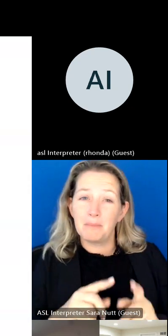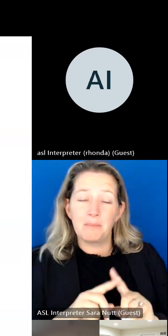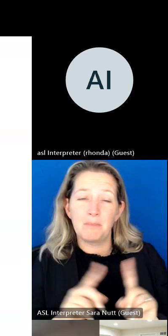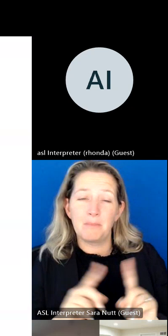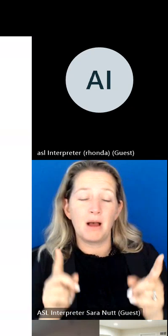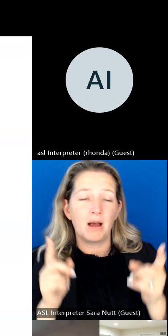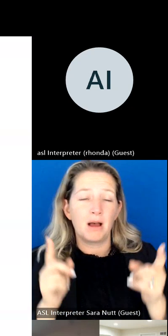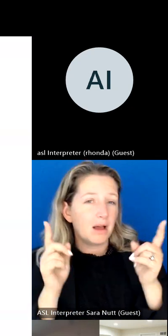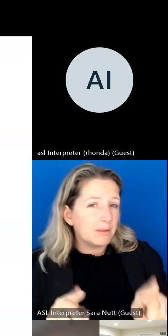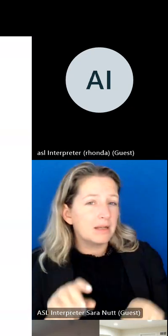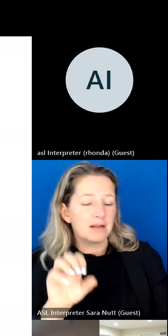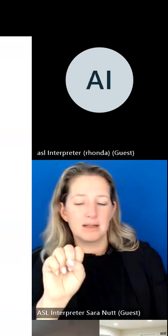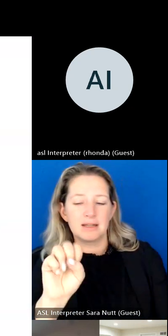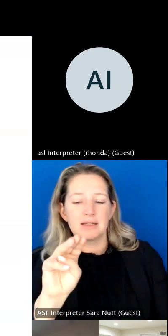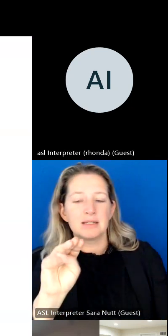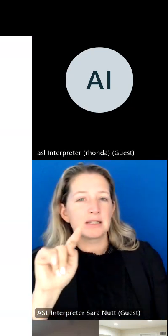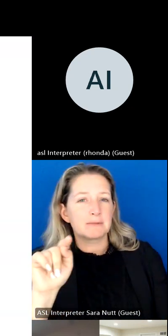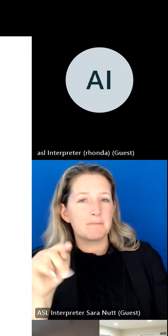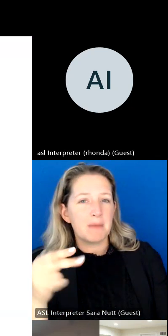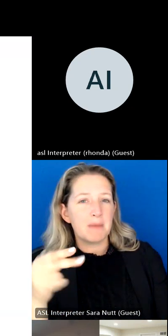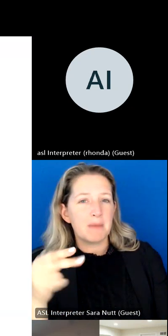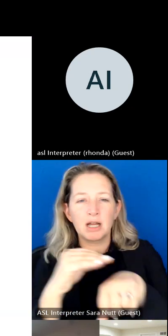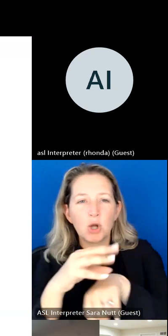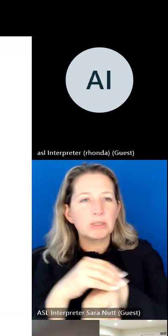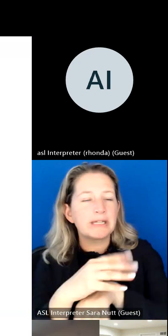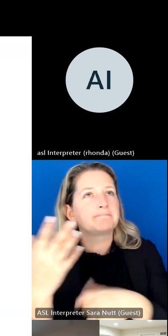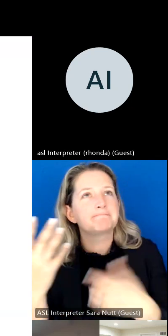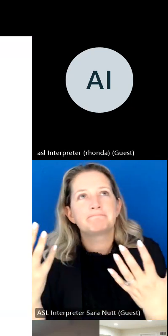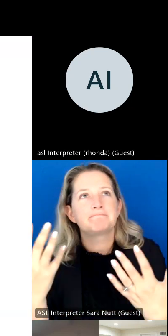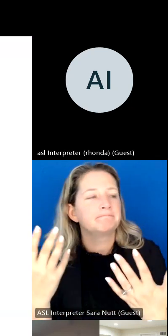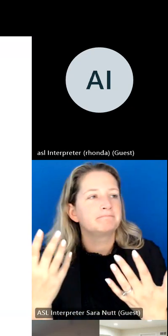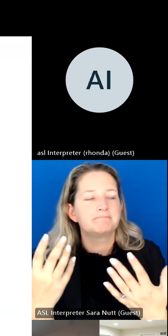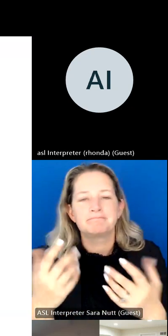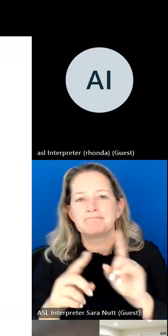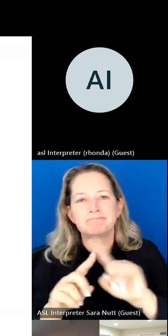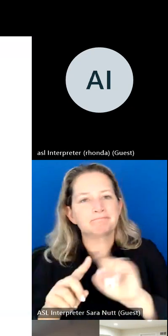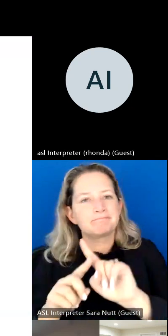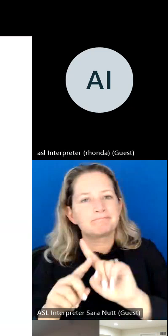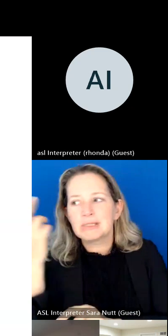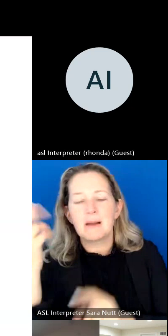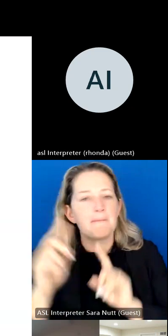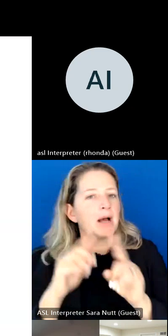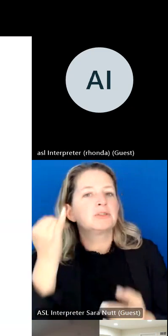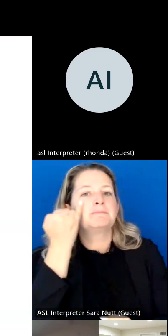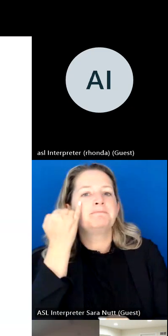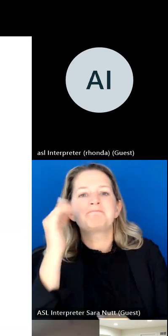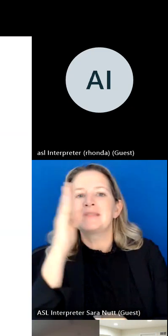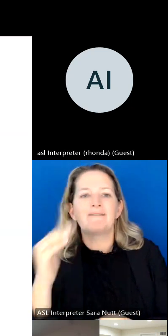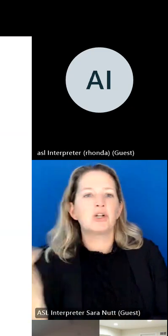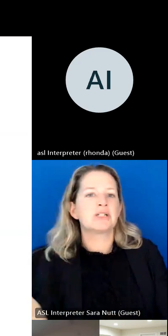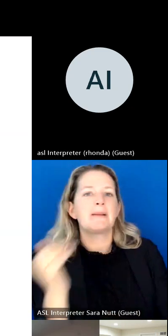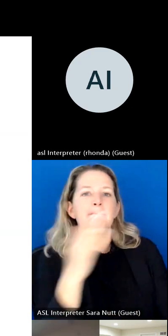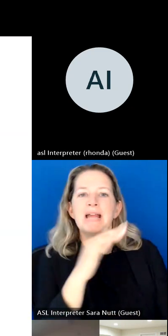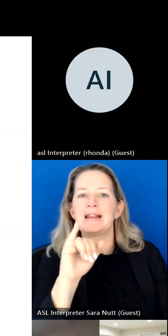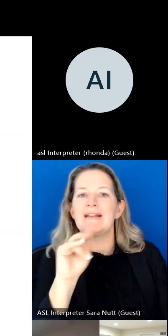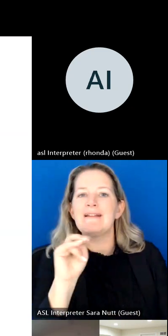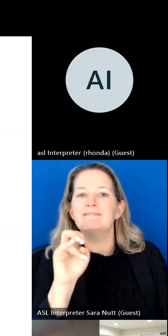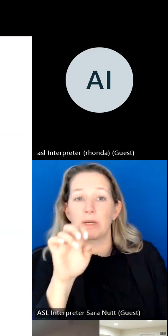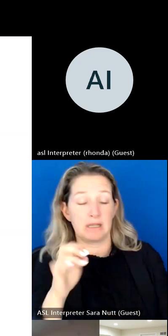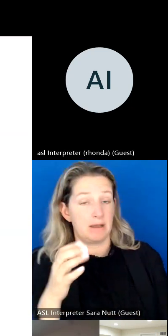but then Smith Consulting, for whatever reason, never ever submits an invoice. Maybe they didn't do the